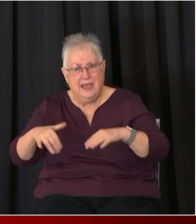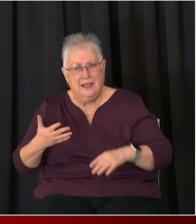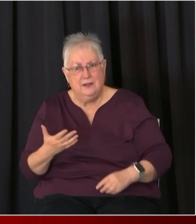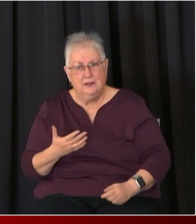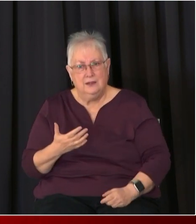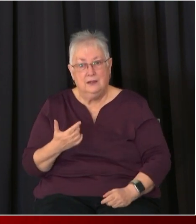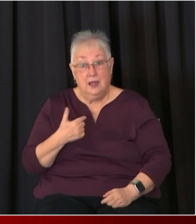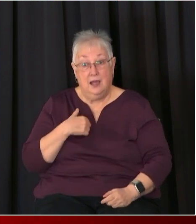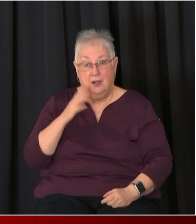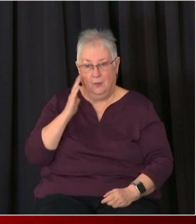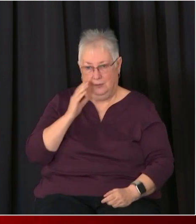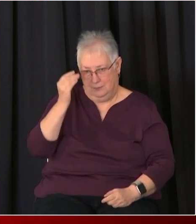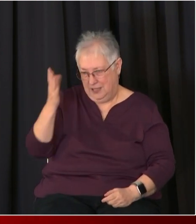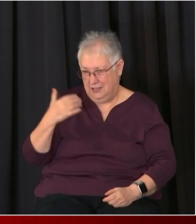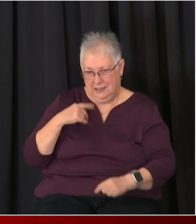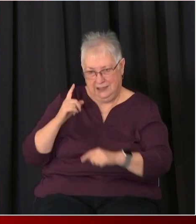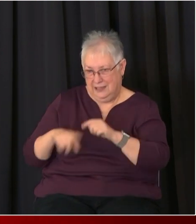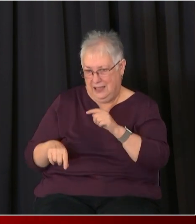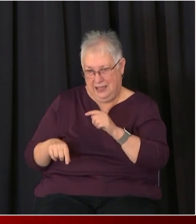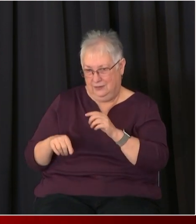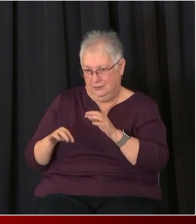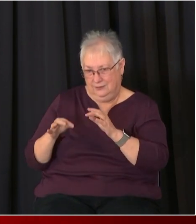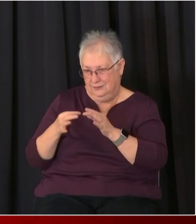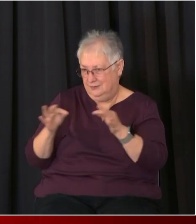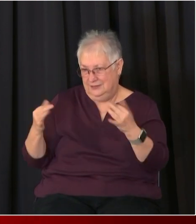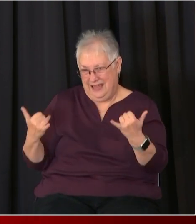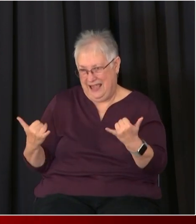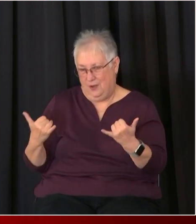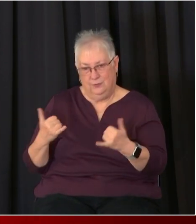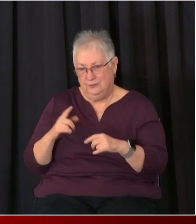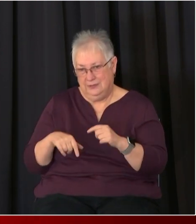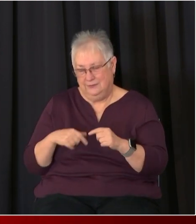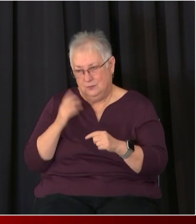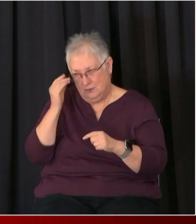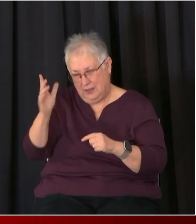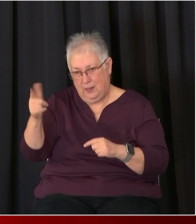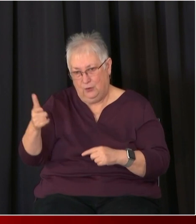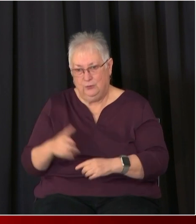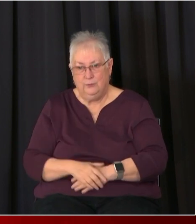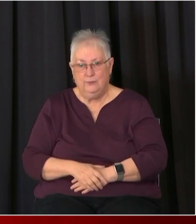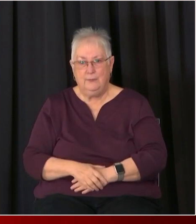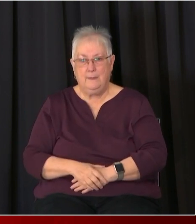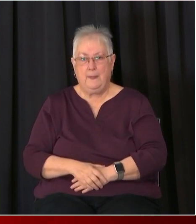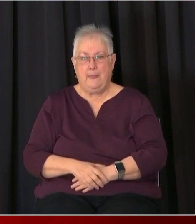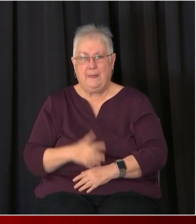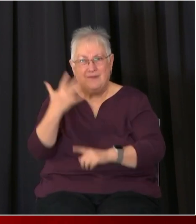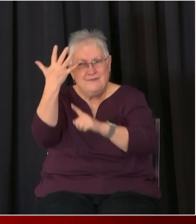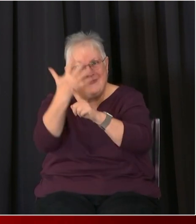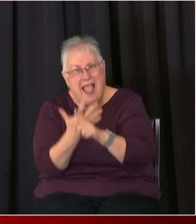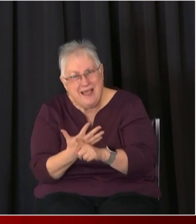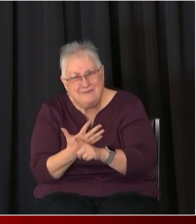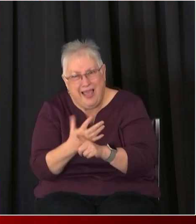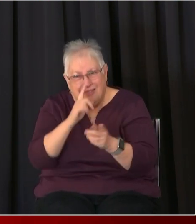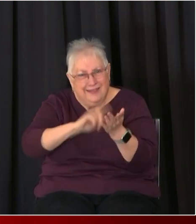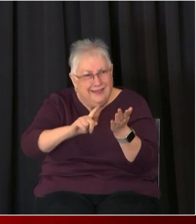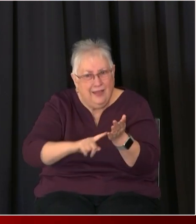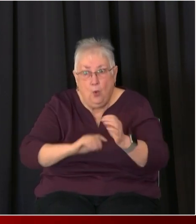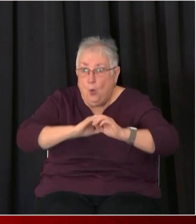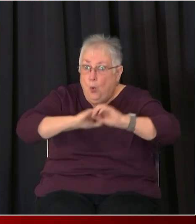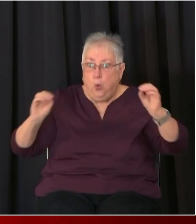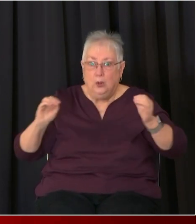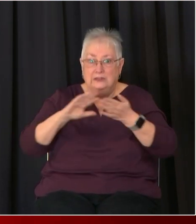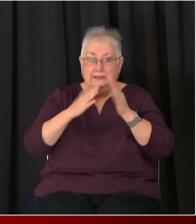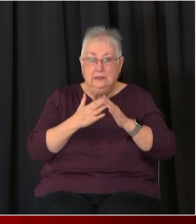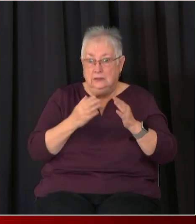make a statement on it right now. Mayor Bowser, what about the reporting overall, the fact that 5 months and no one from the city, not OUC,